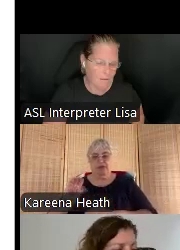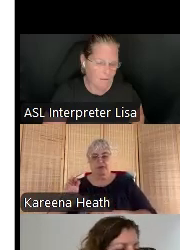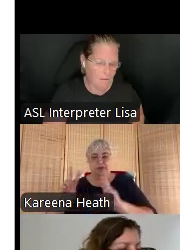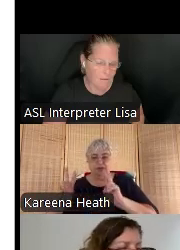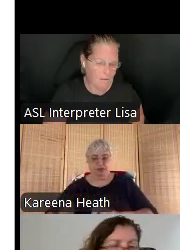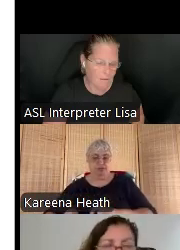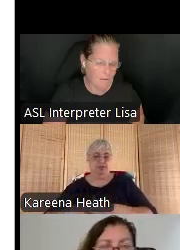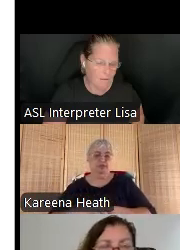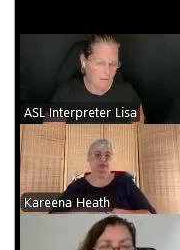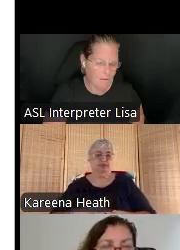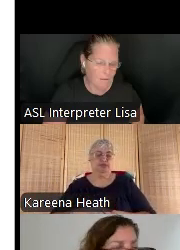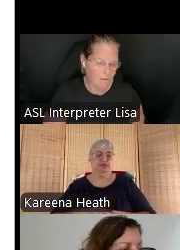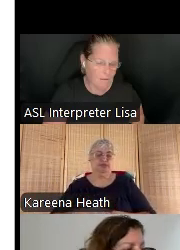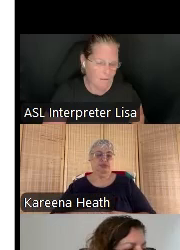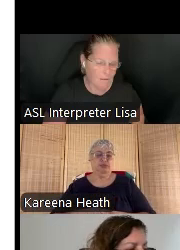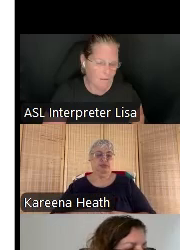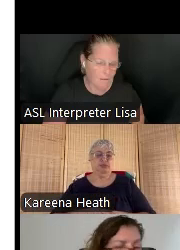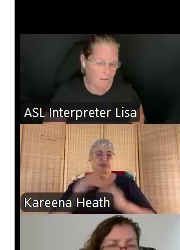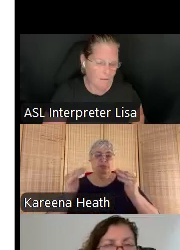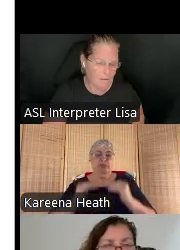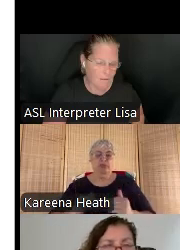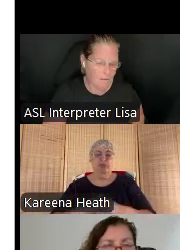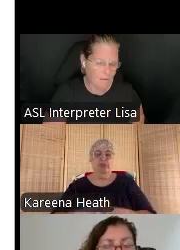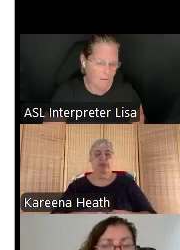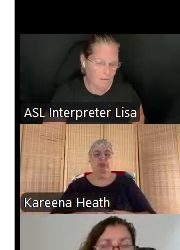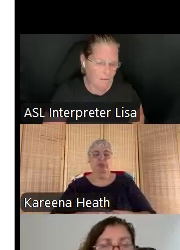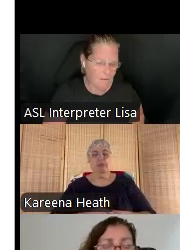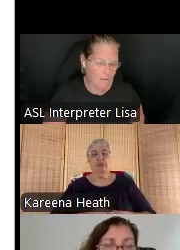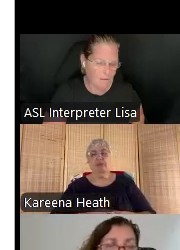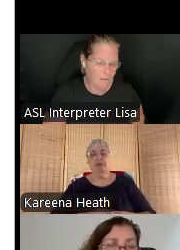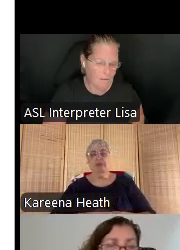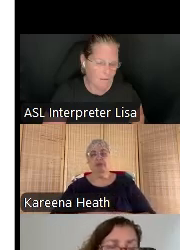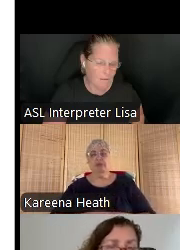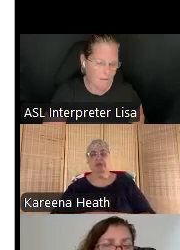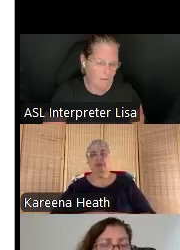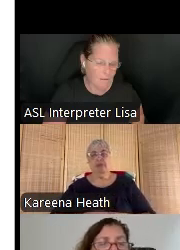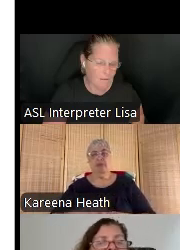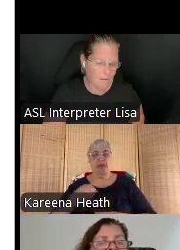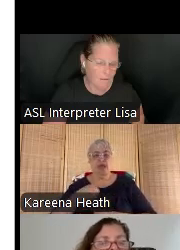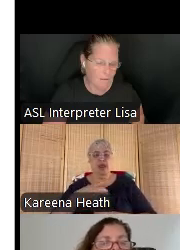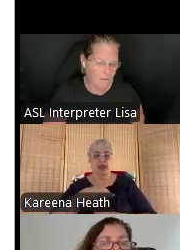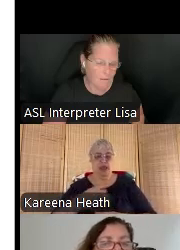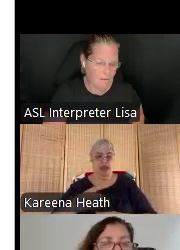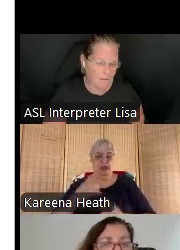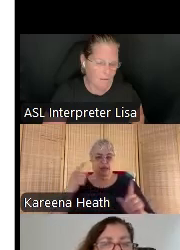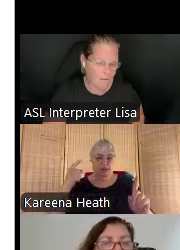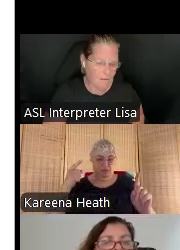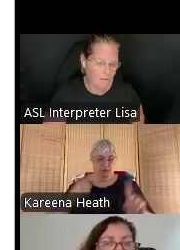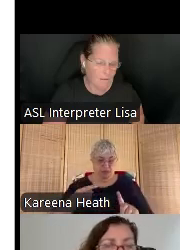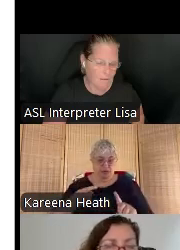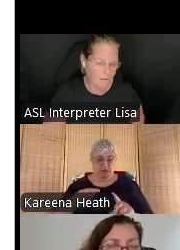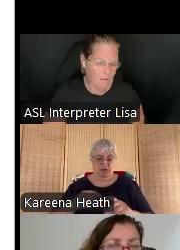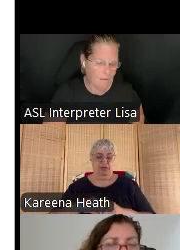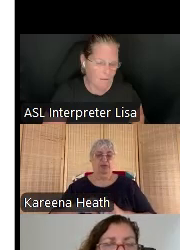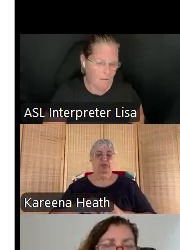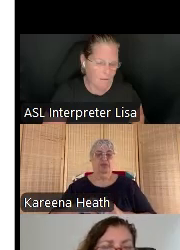issues. You can go to the next slide. I do like to make the point that there